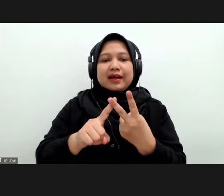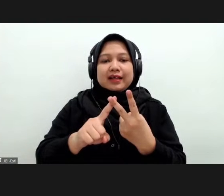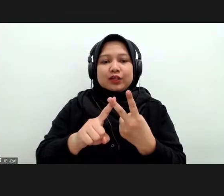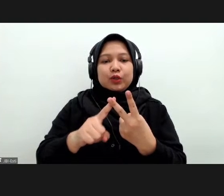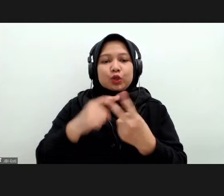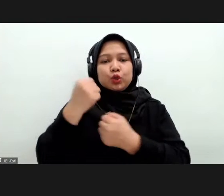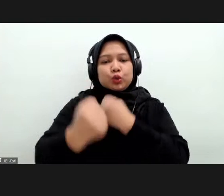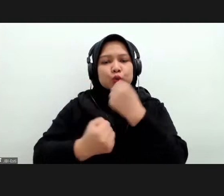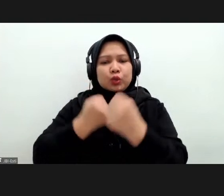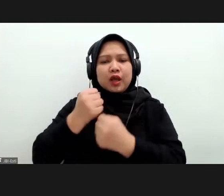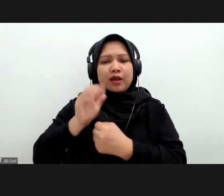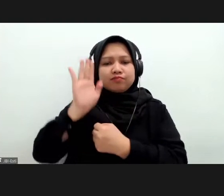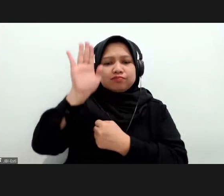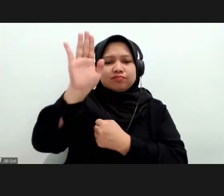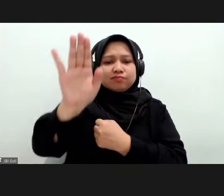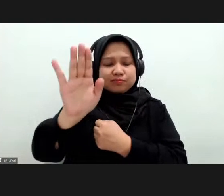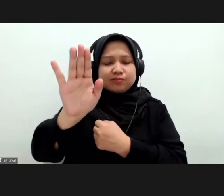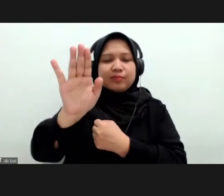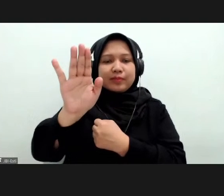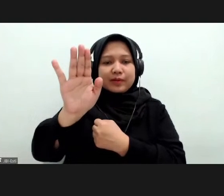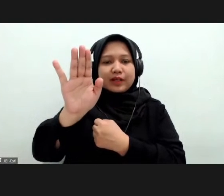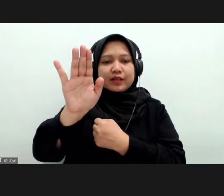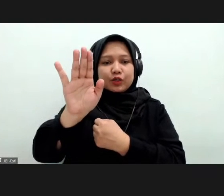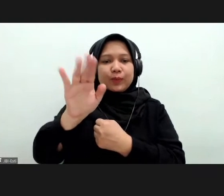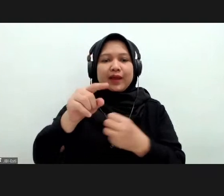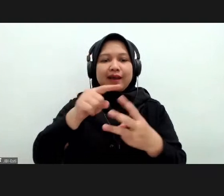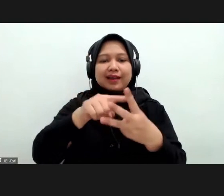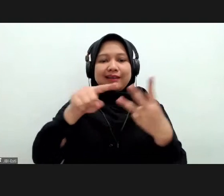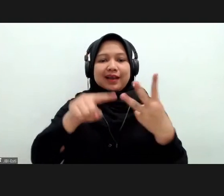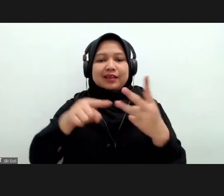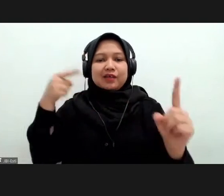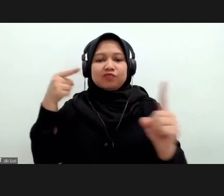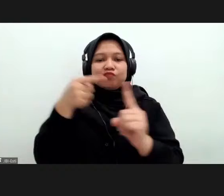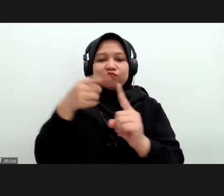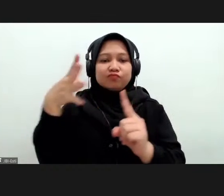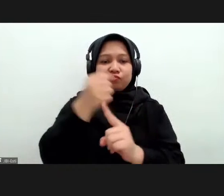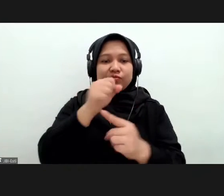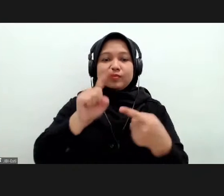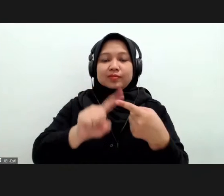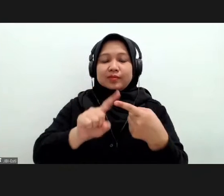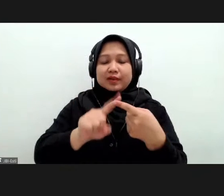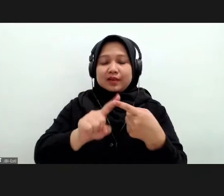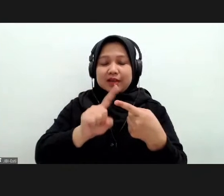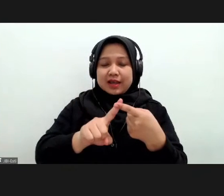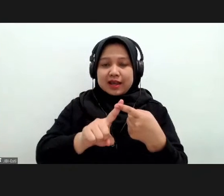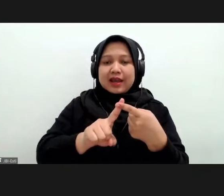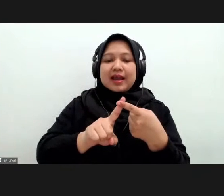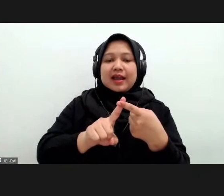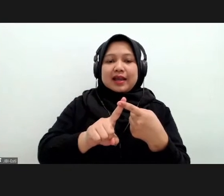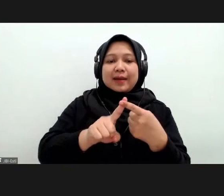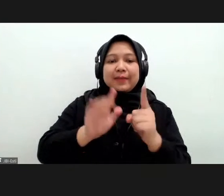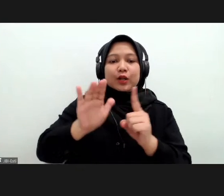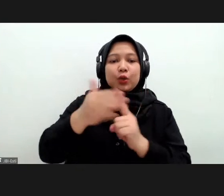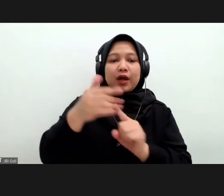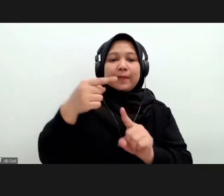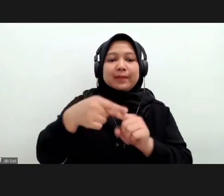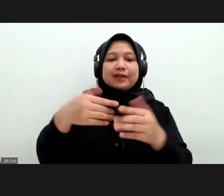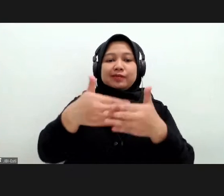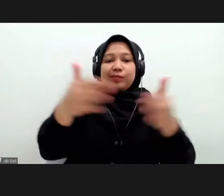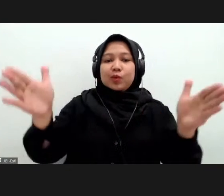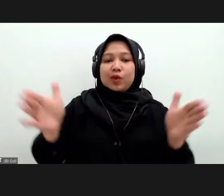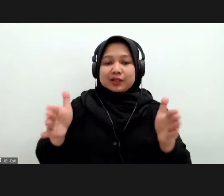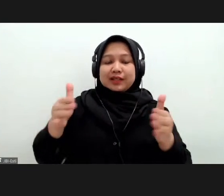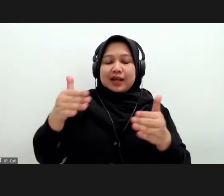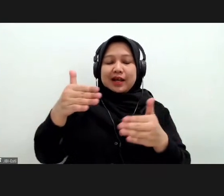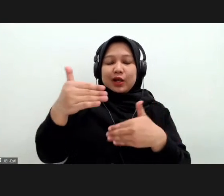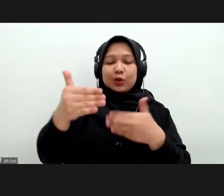forward to realization. Three things. First, the protection and expansion of civic space. Secondly,